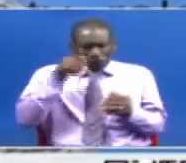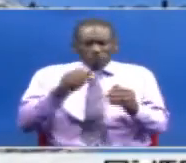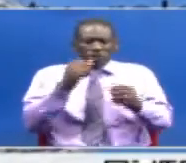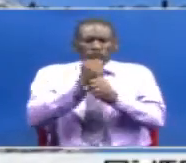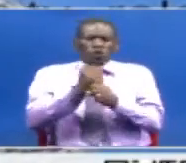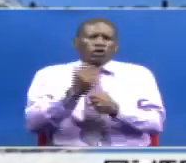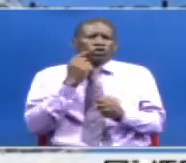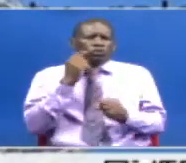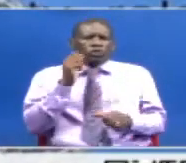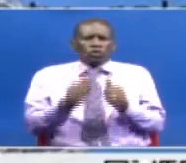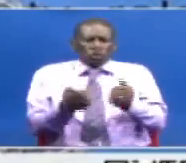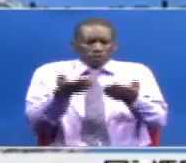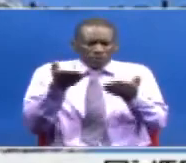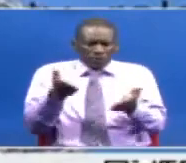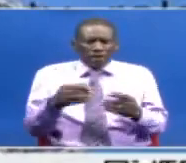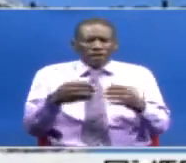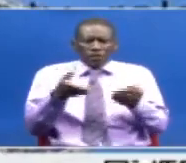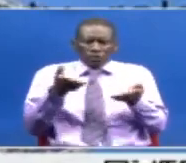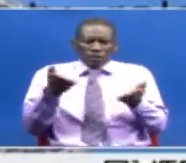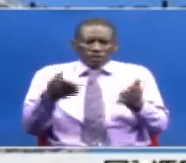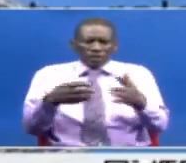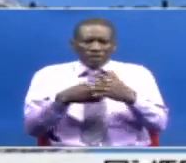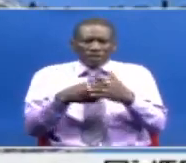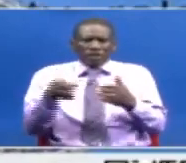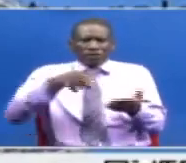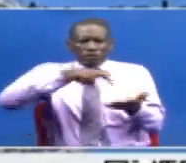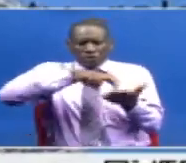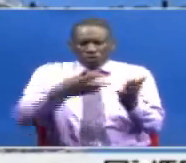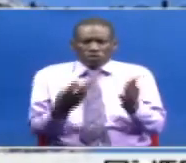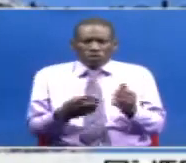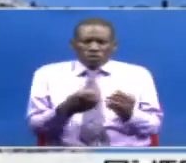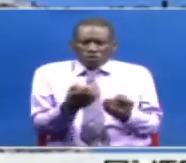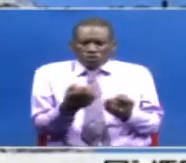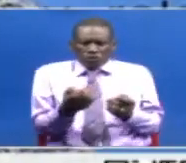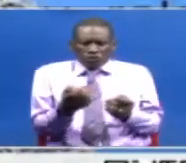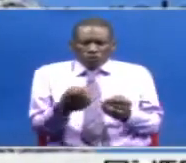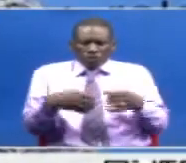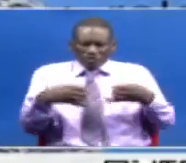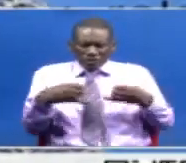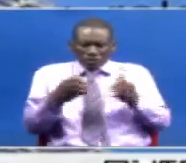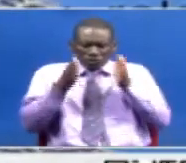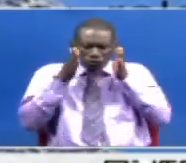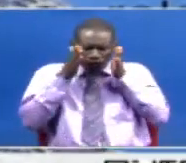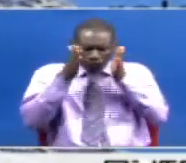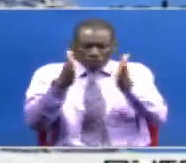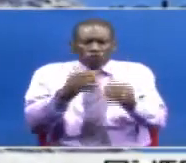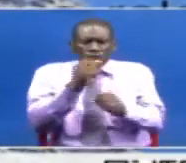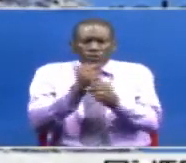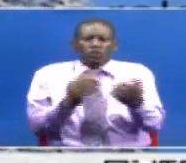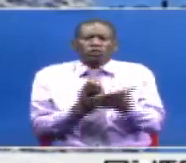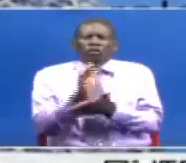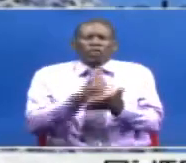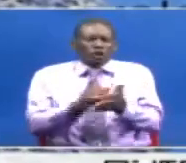been held at the start of your contracts, with a view to ensuring that you are adequately prepared